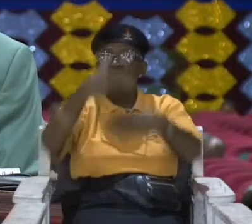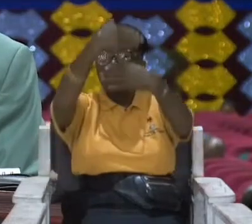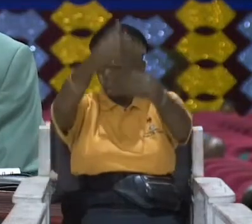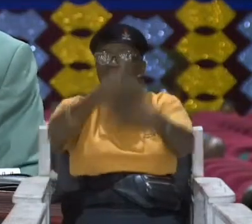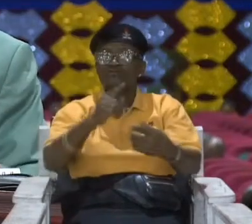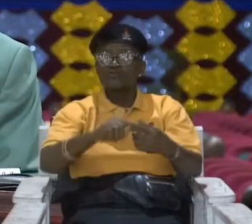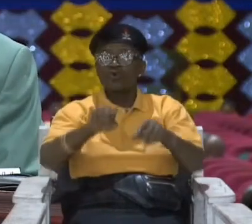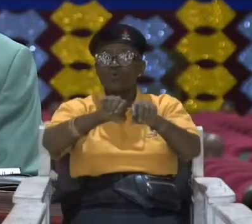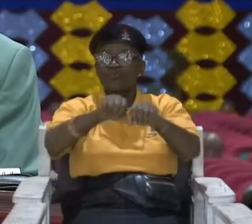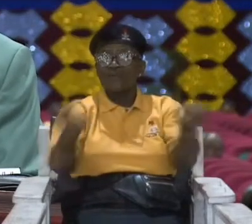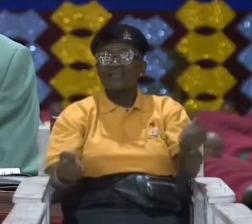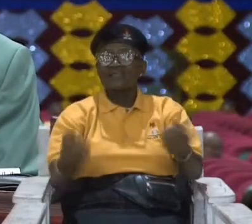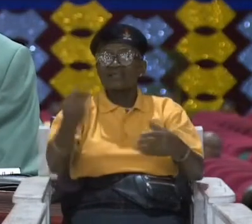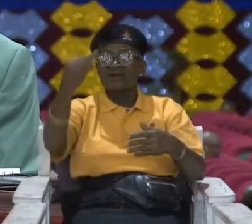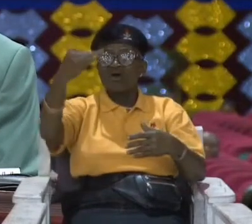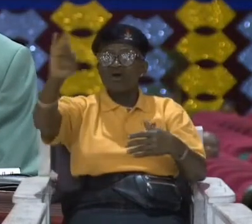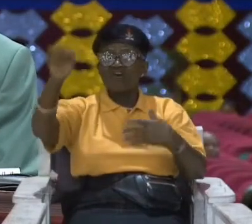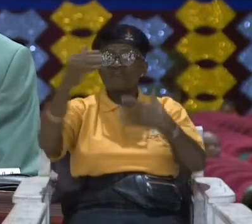But